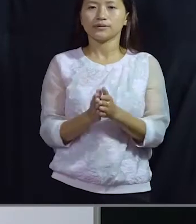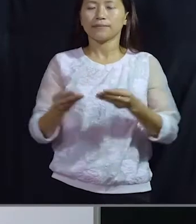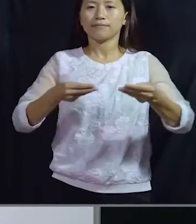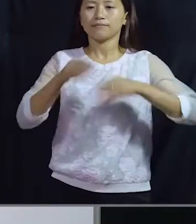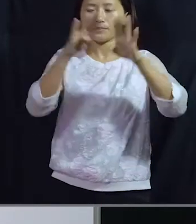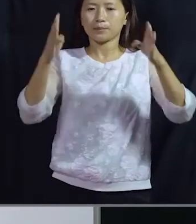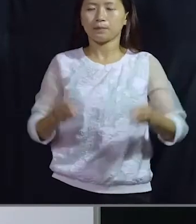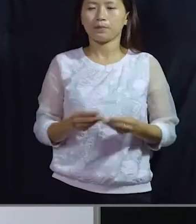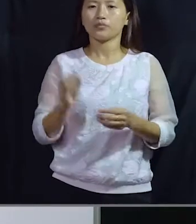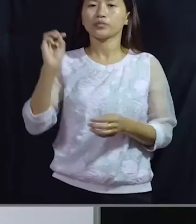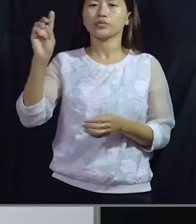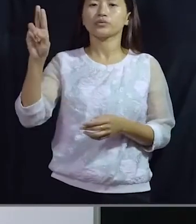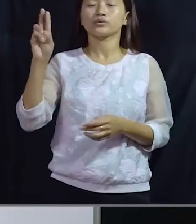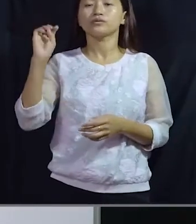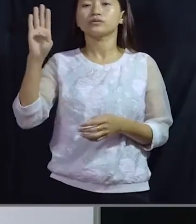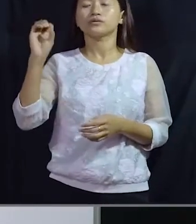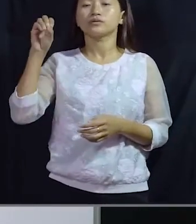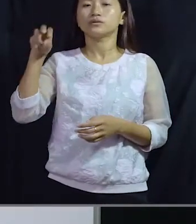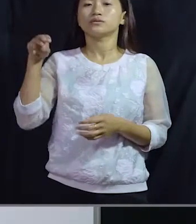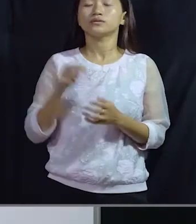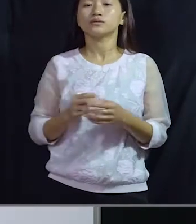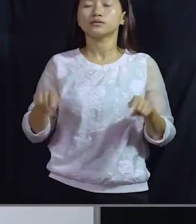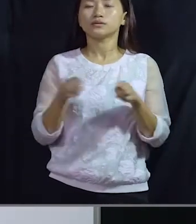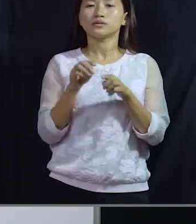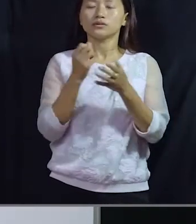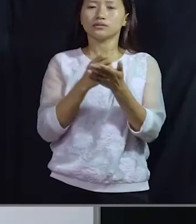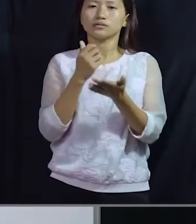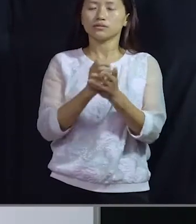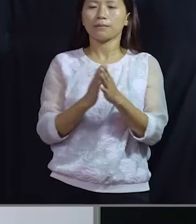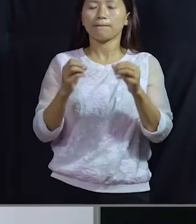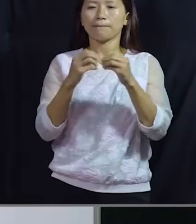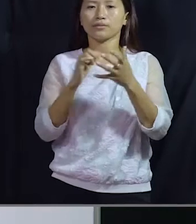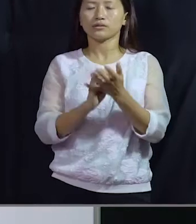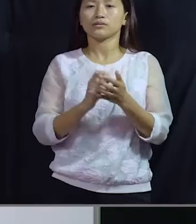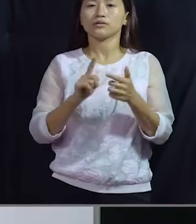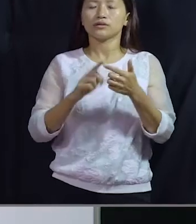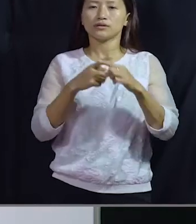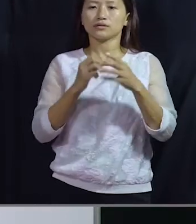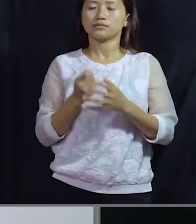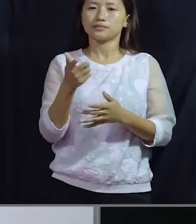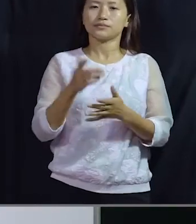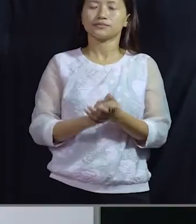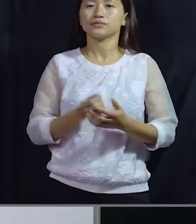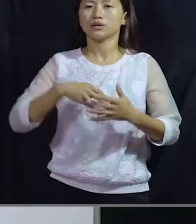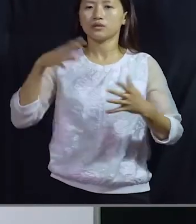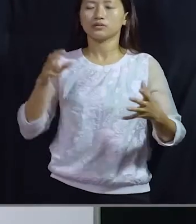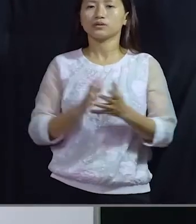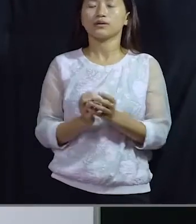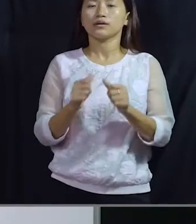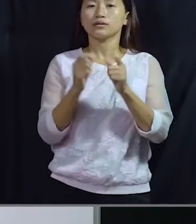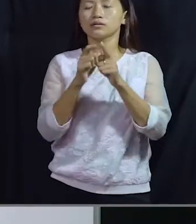rupees 2,400, stock, bank, advertisement, expenditure. Additional